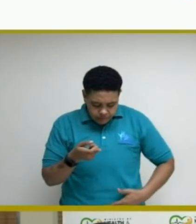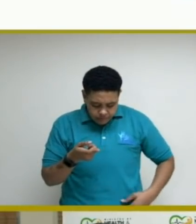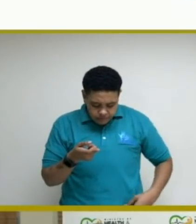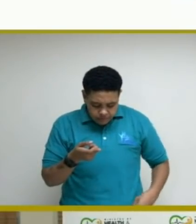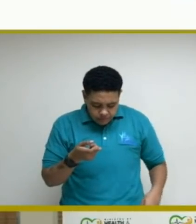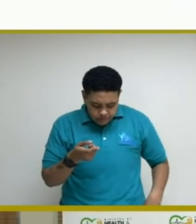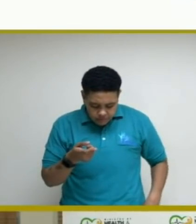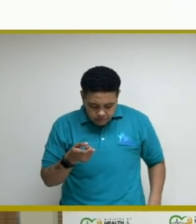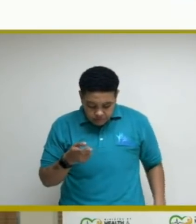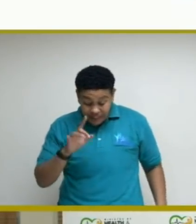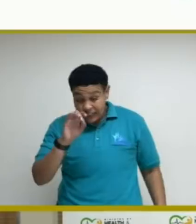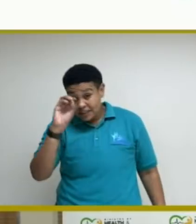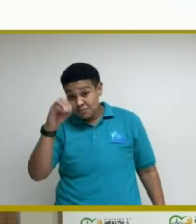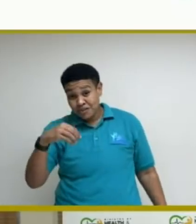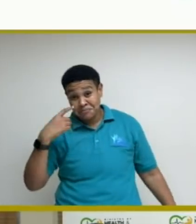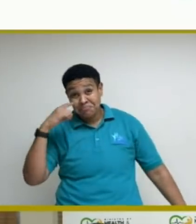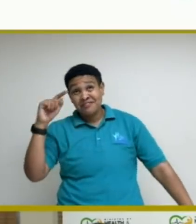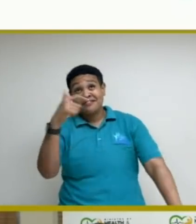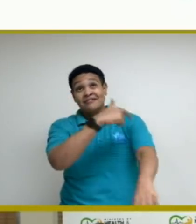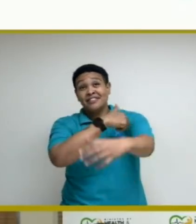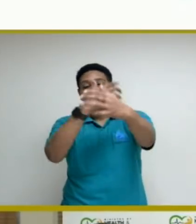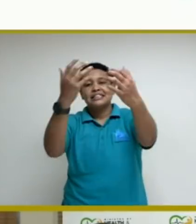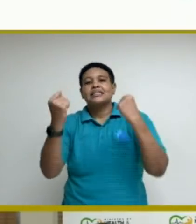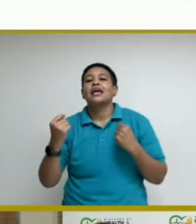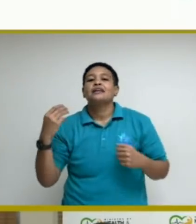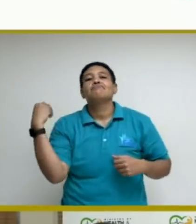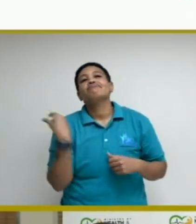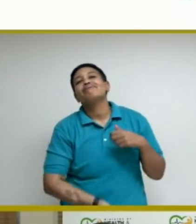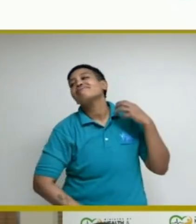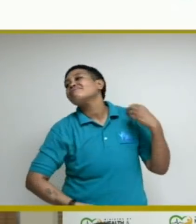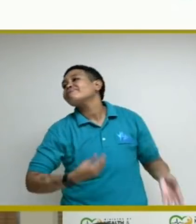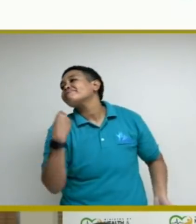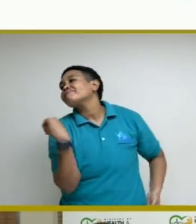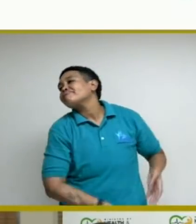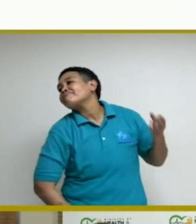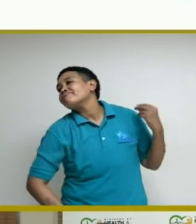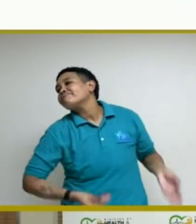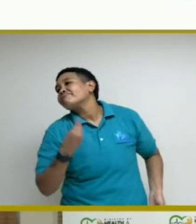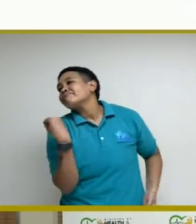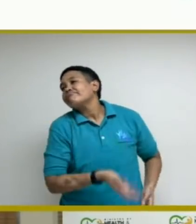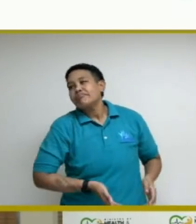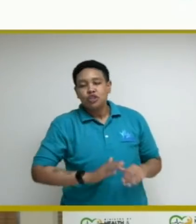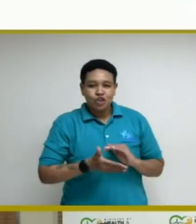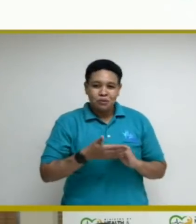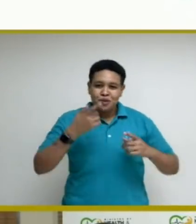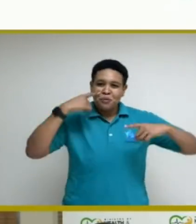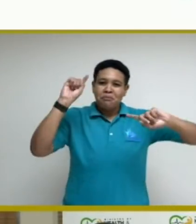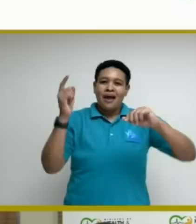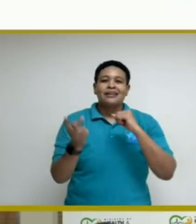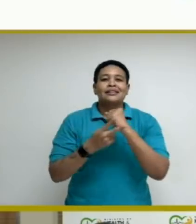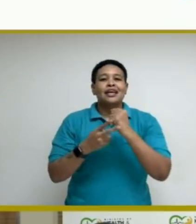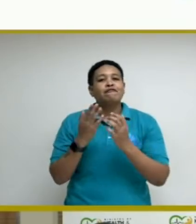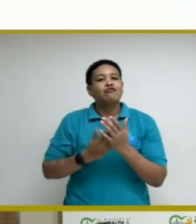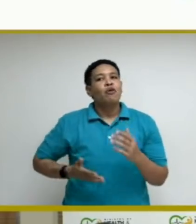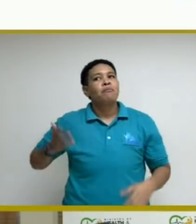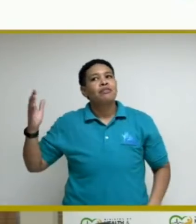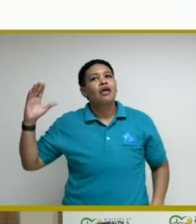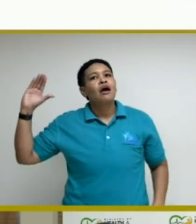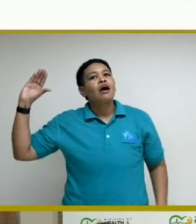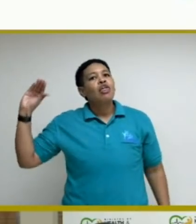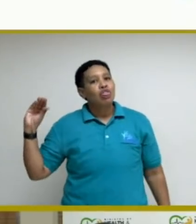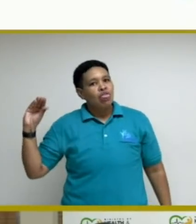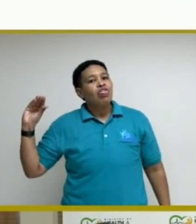to donations, and therefore there is some savings that we have realized in